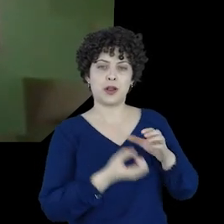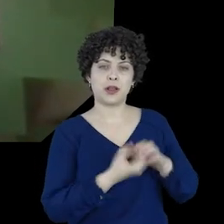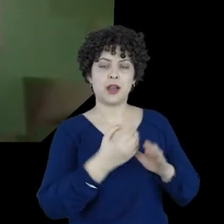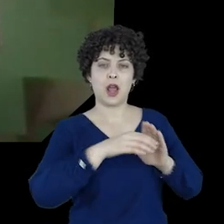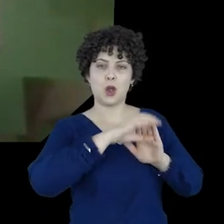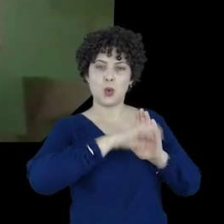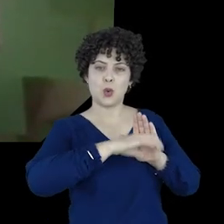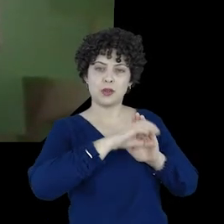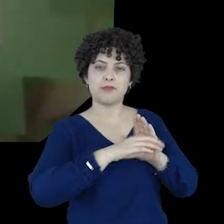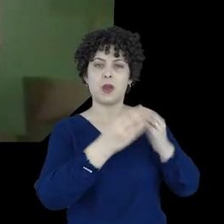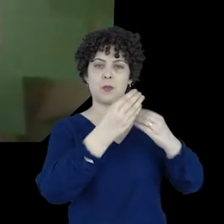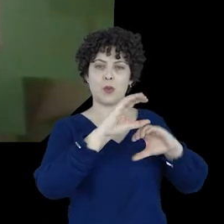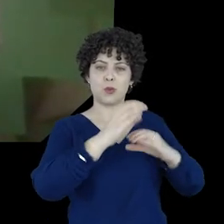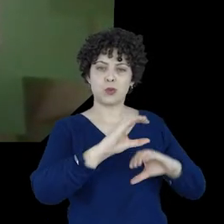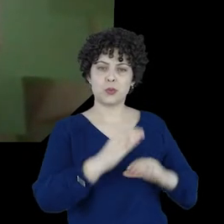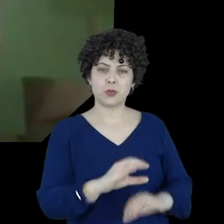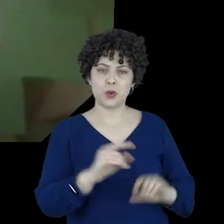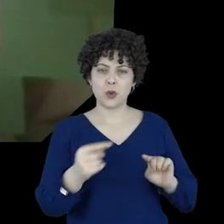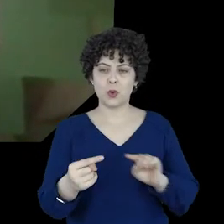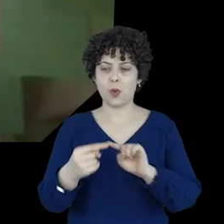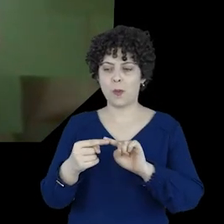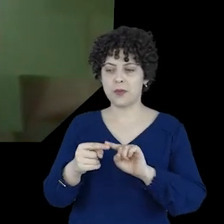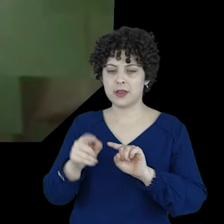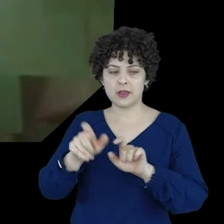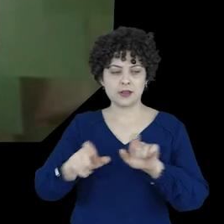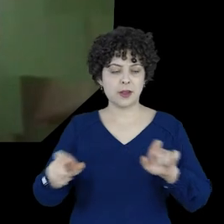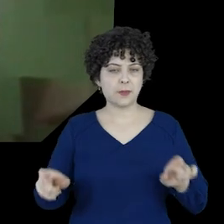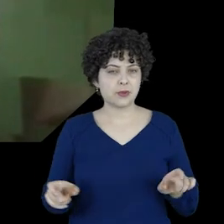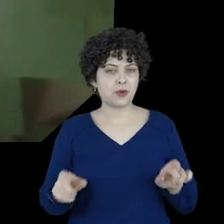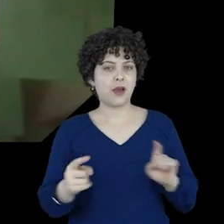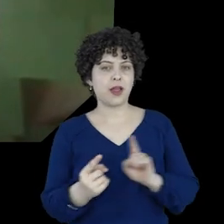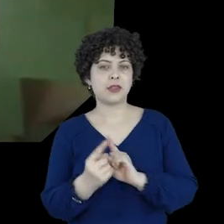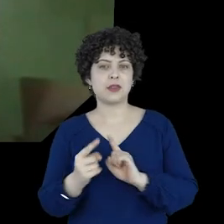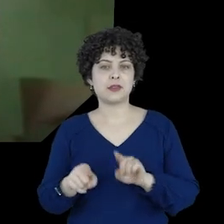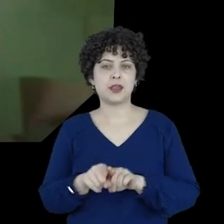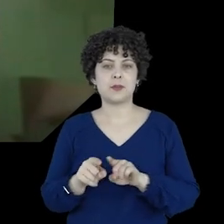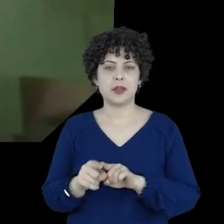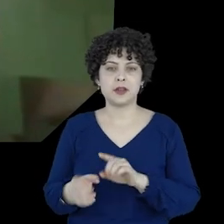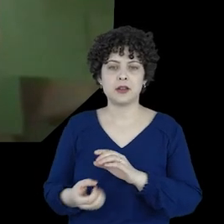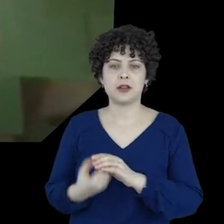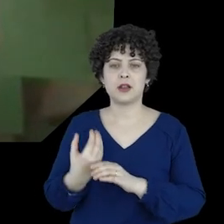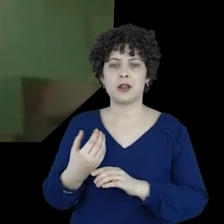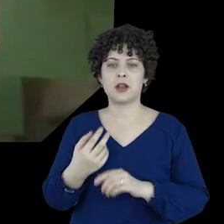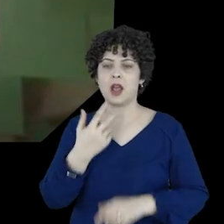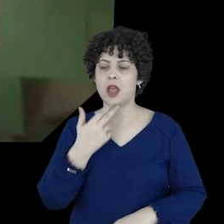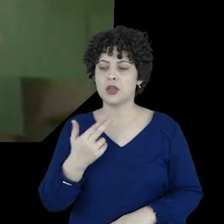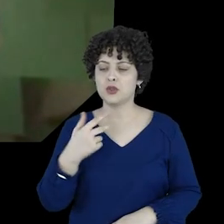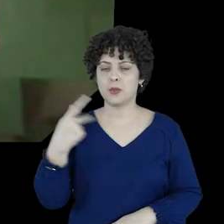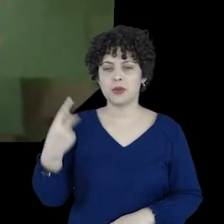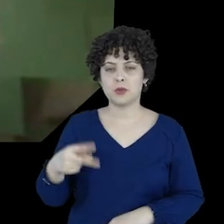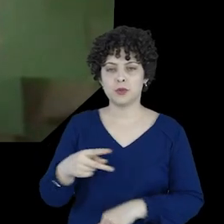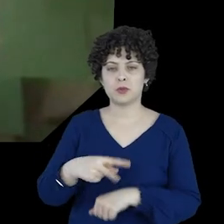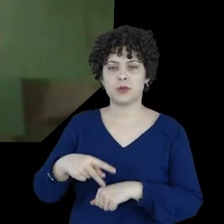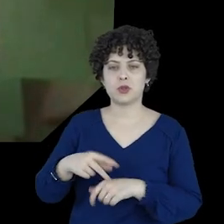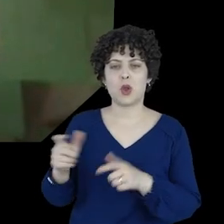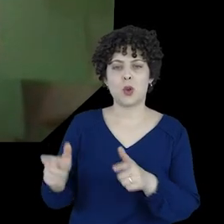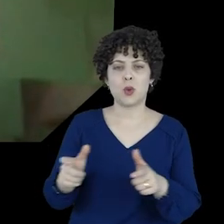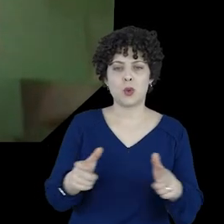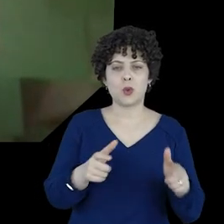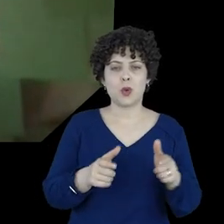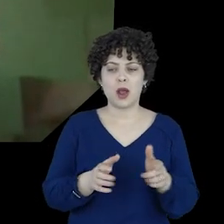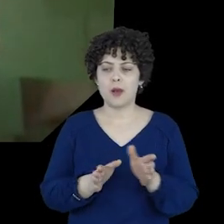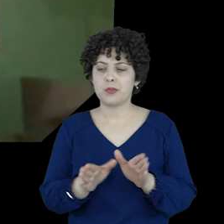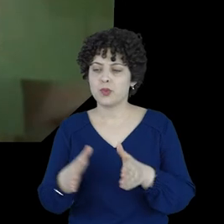with designing content to meet the needs of the people, that designing content in